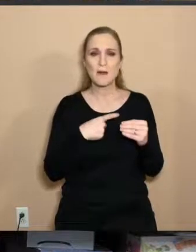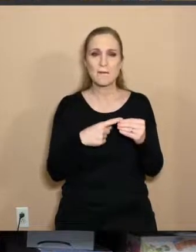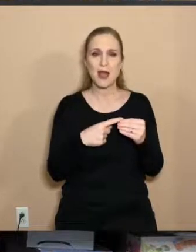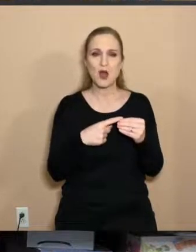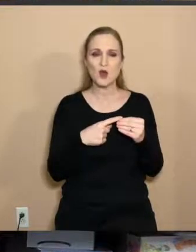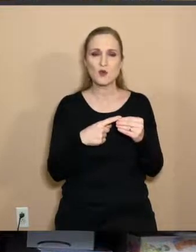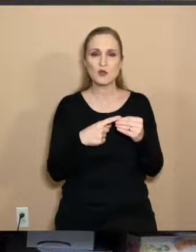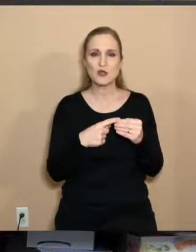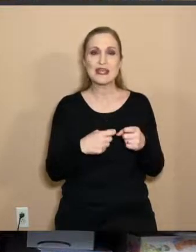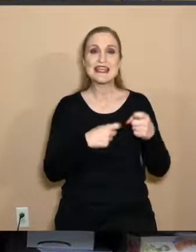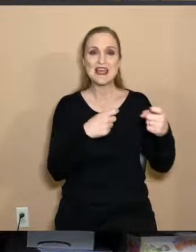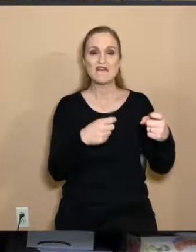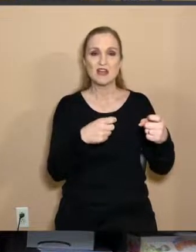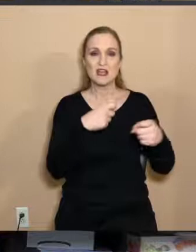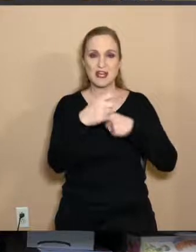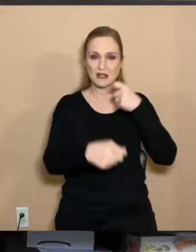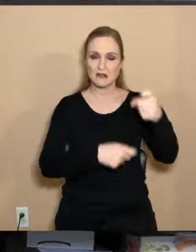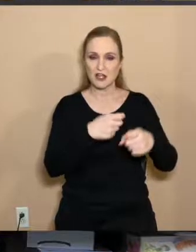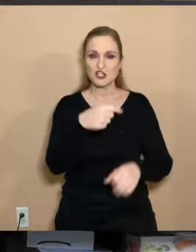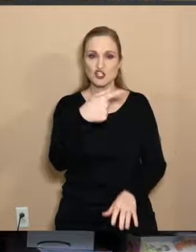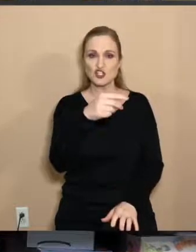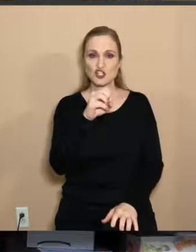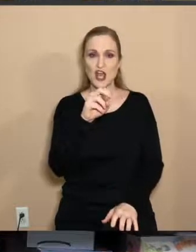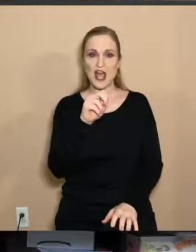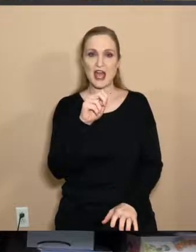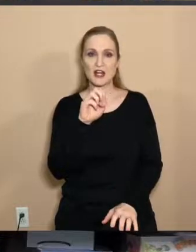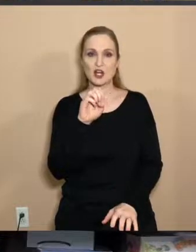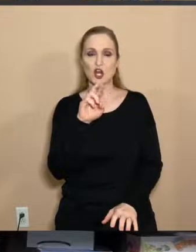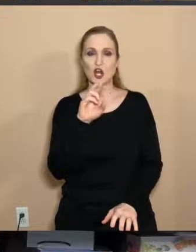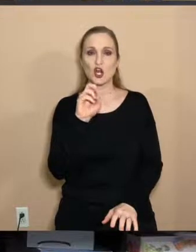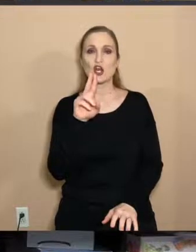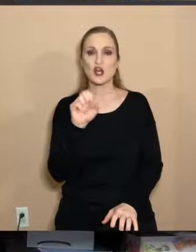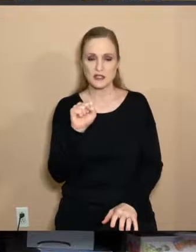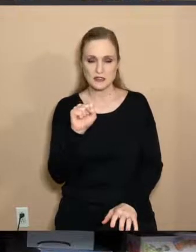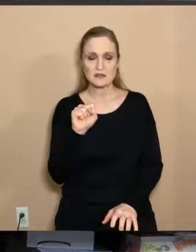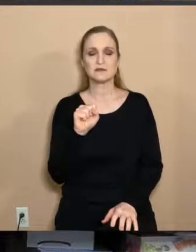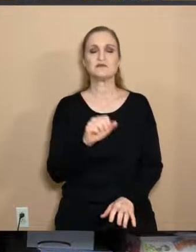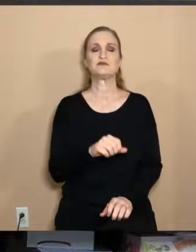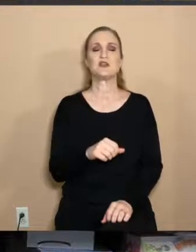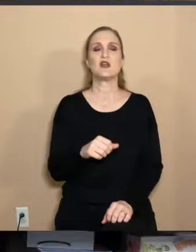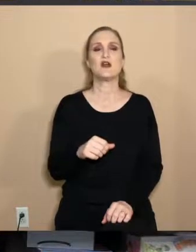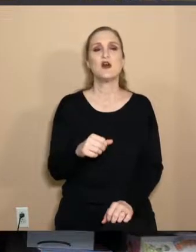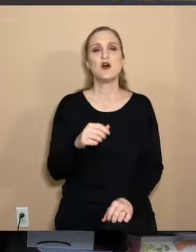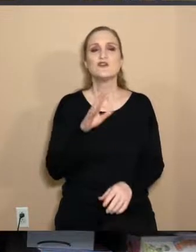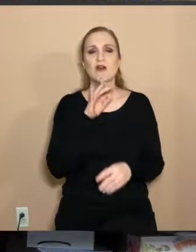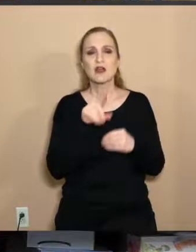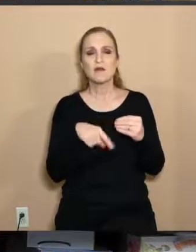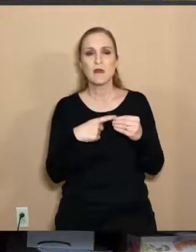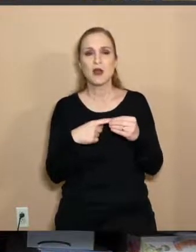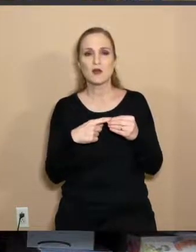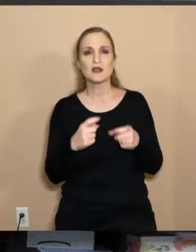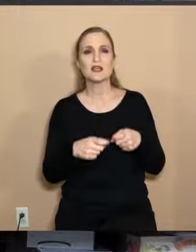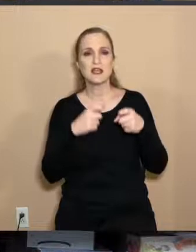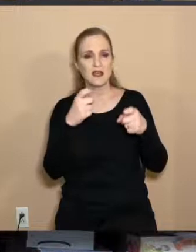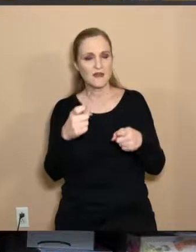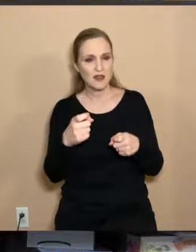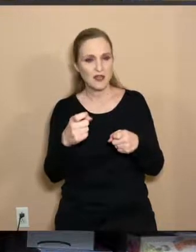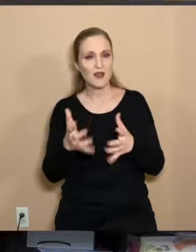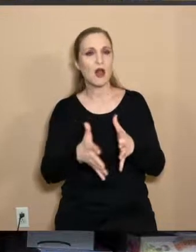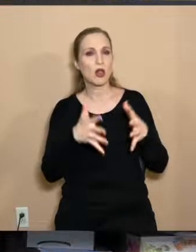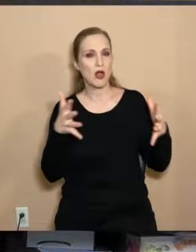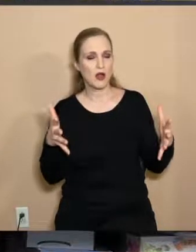being generous. Casting your bread on the waters, giving a portion to 7 or 8, that this is talking about being generous or